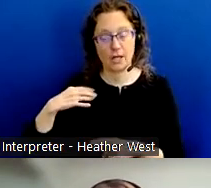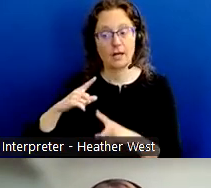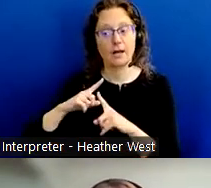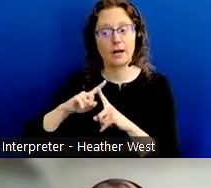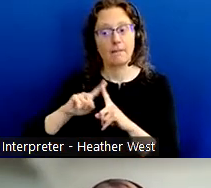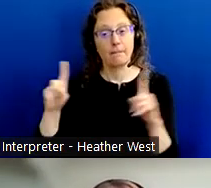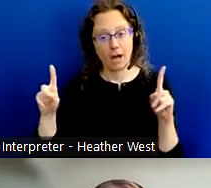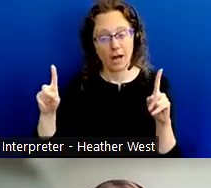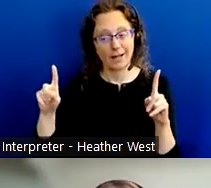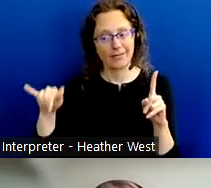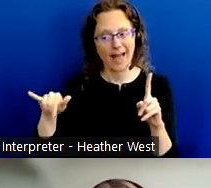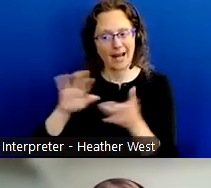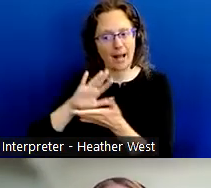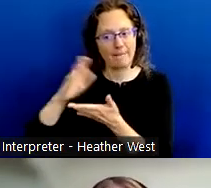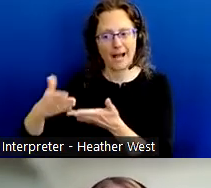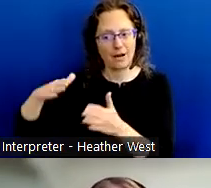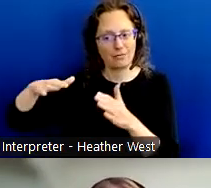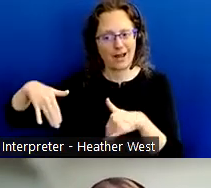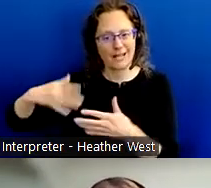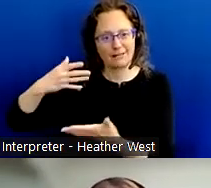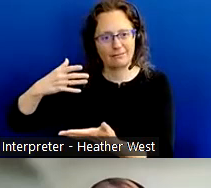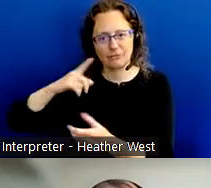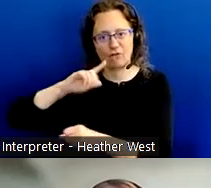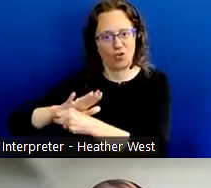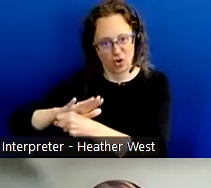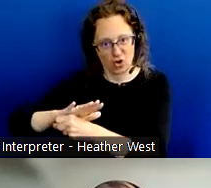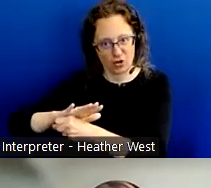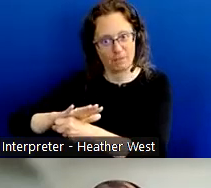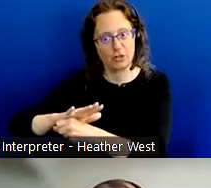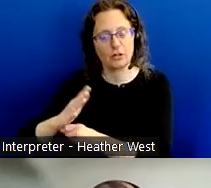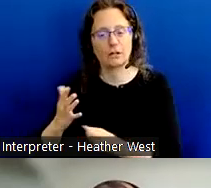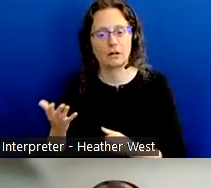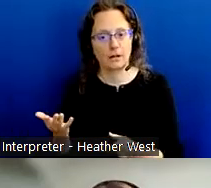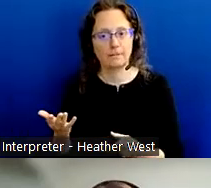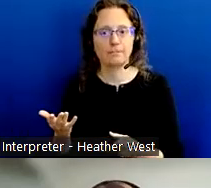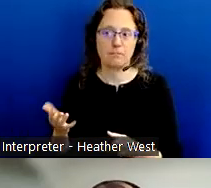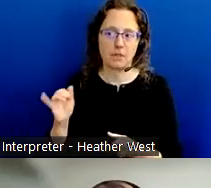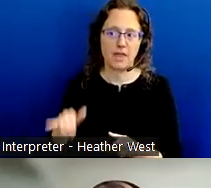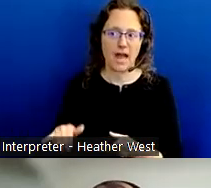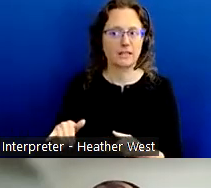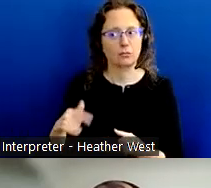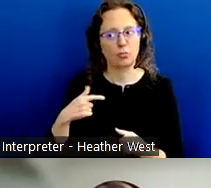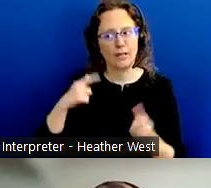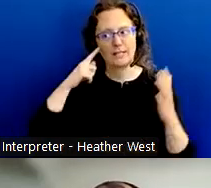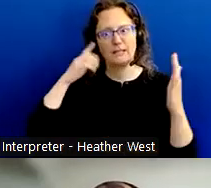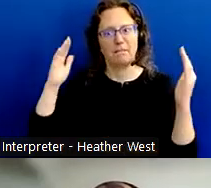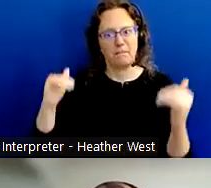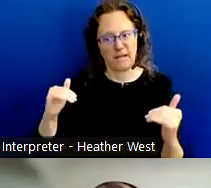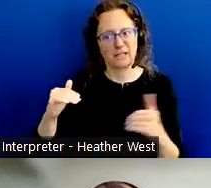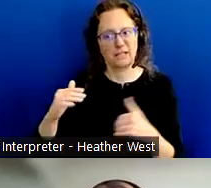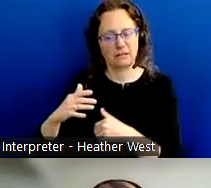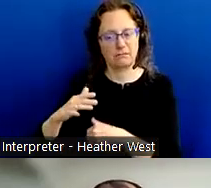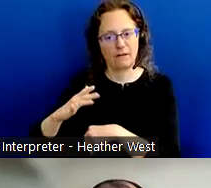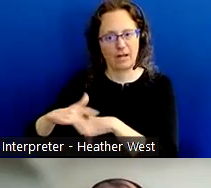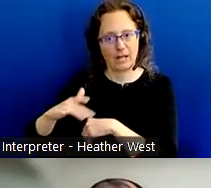been confirmed yet. So that's what we're anticipating as a total pot of funding available. And to